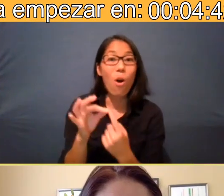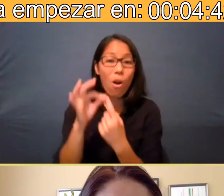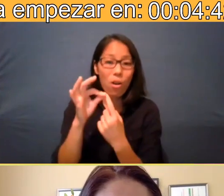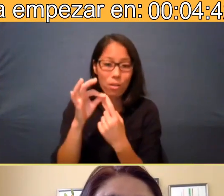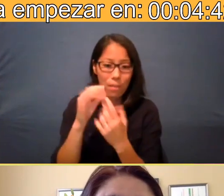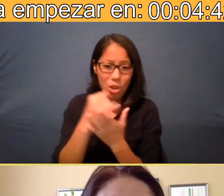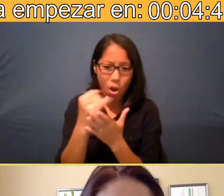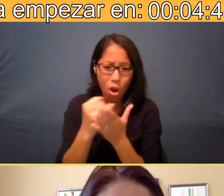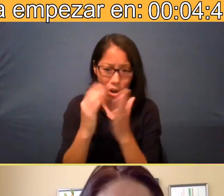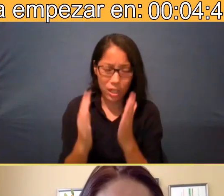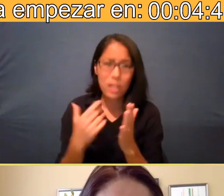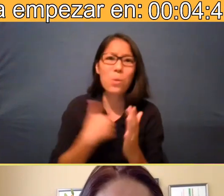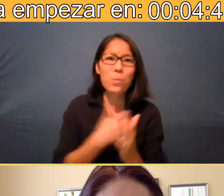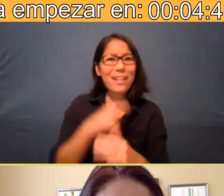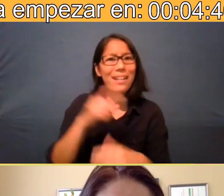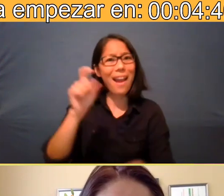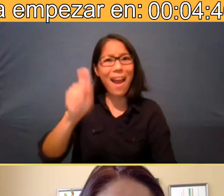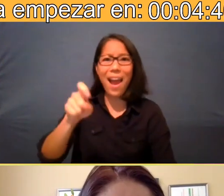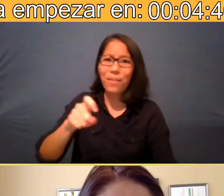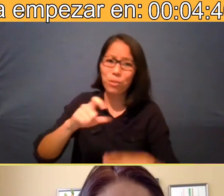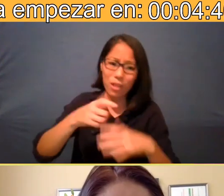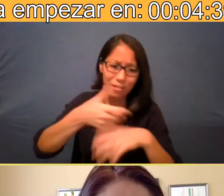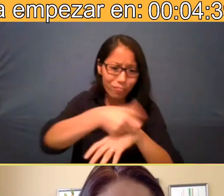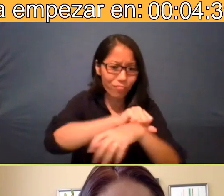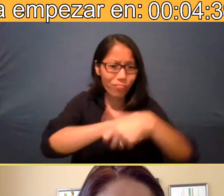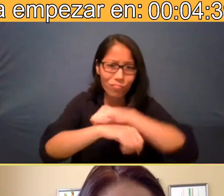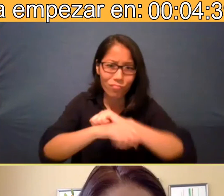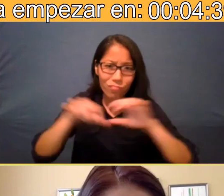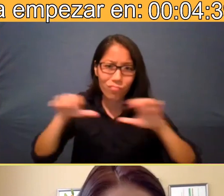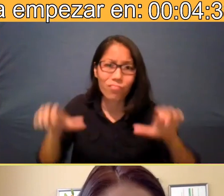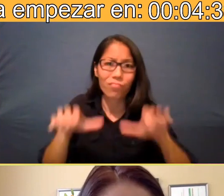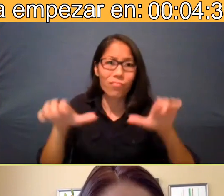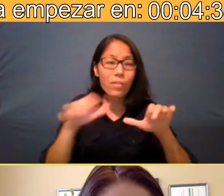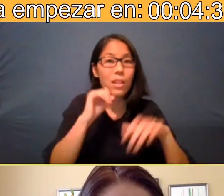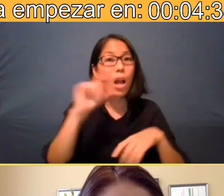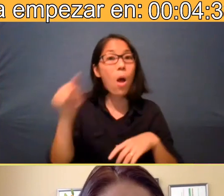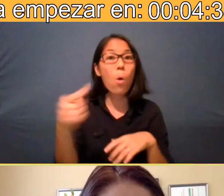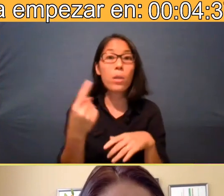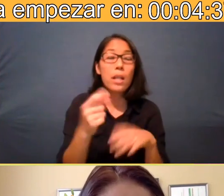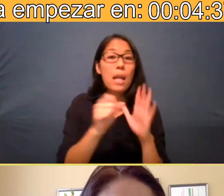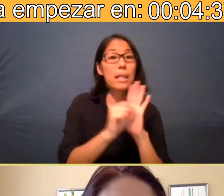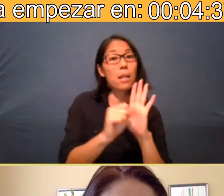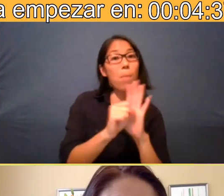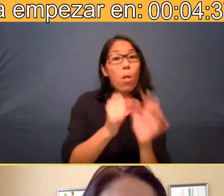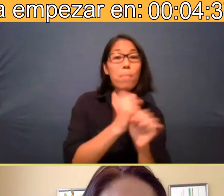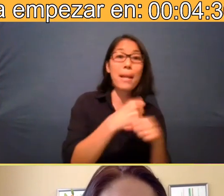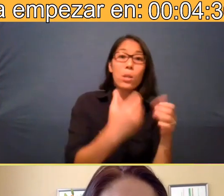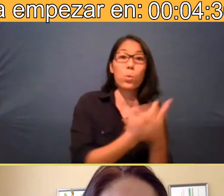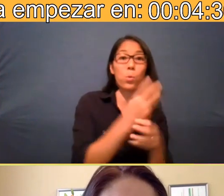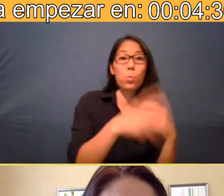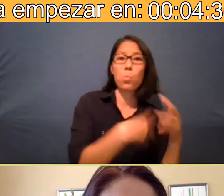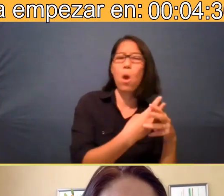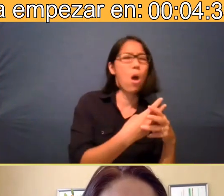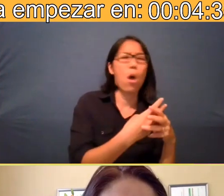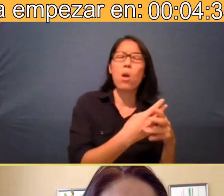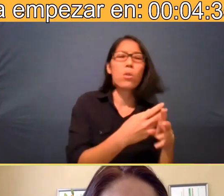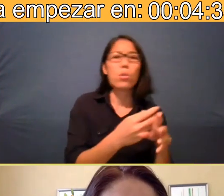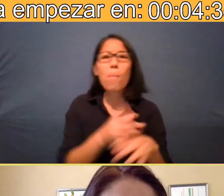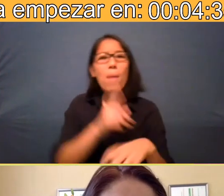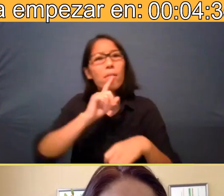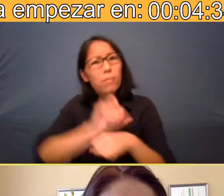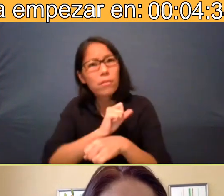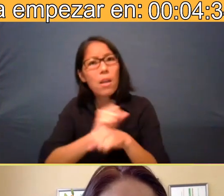we are actively engaged in not just the symbolic making of new worlds, but the material making of what does it